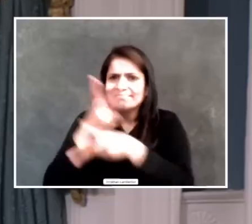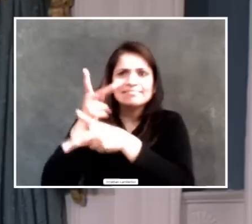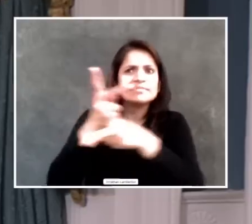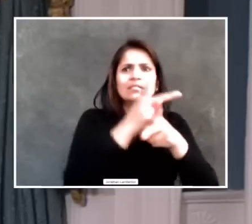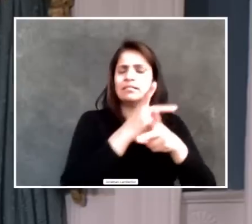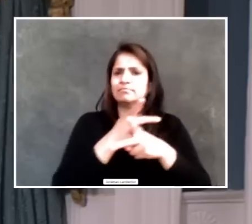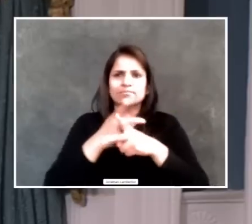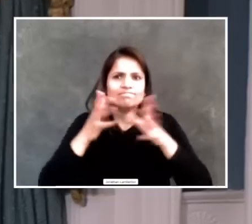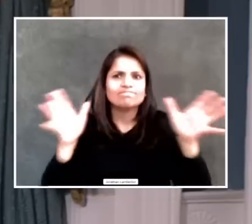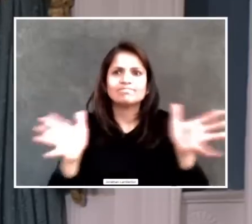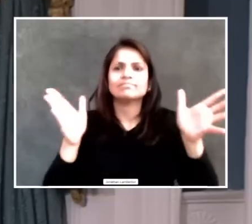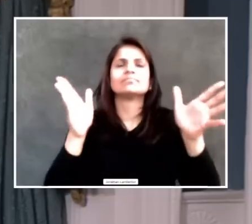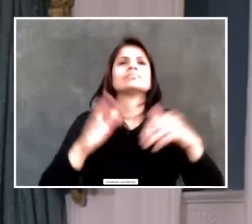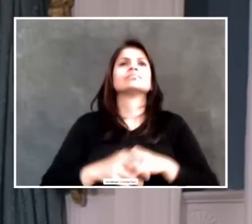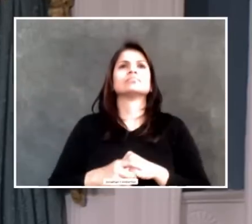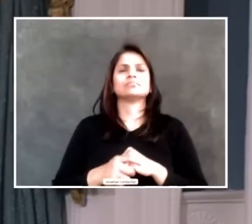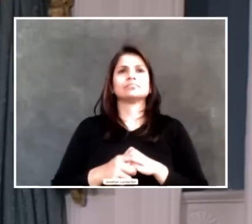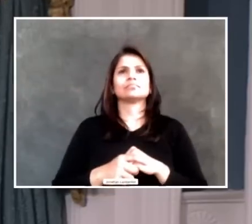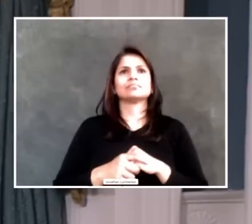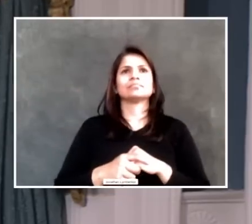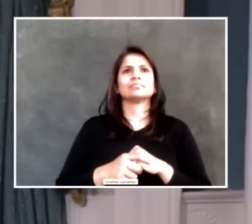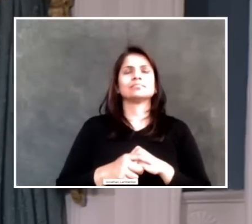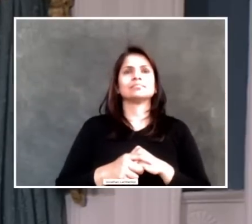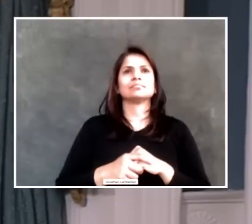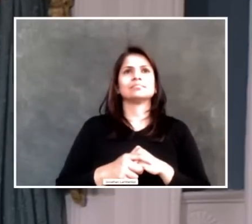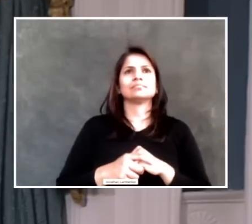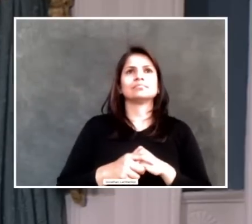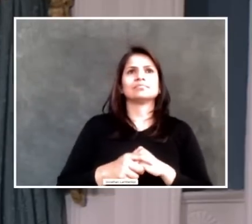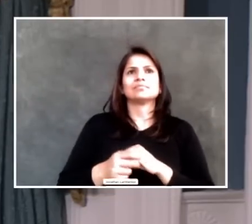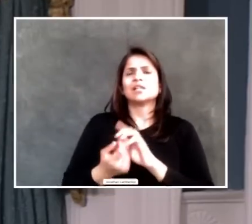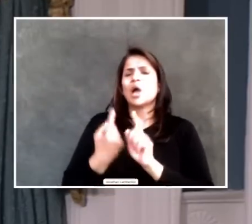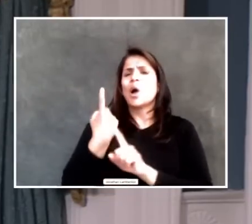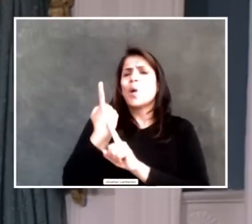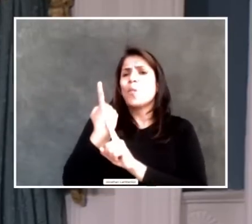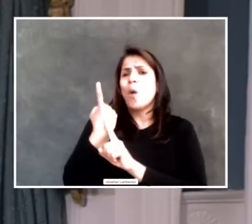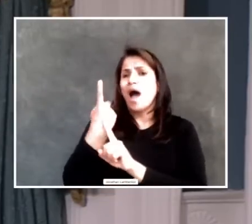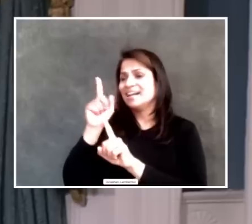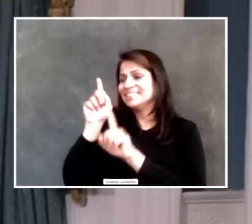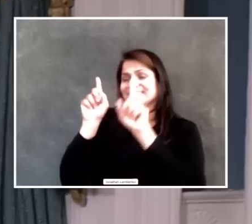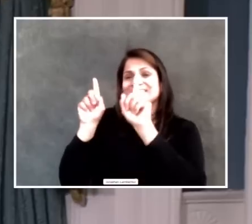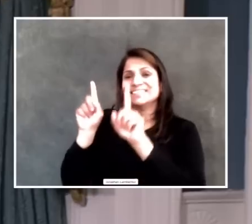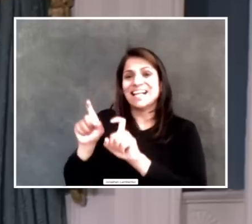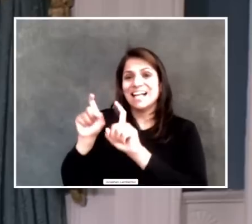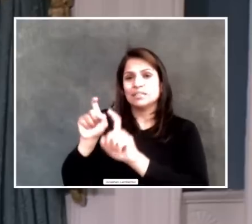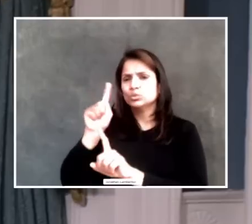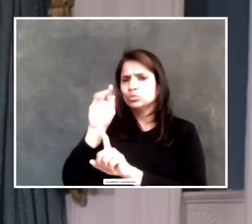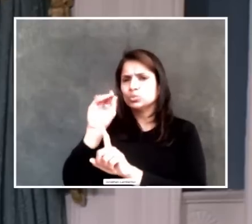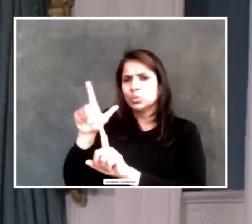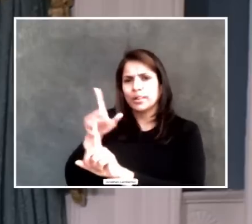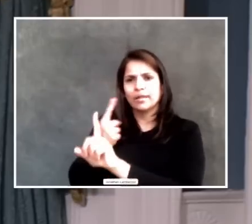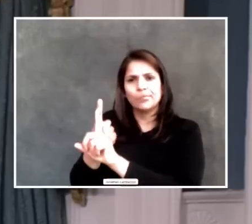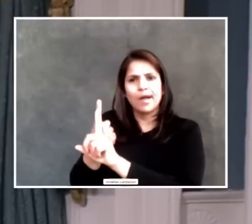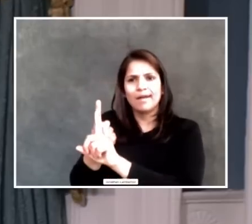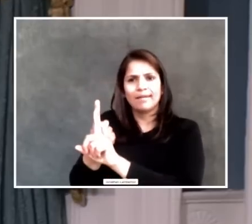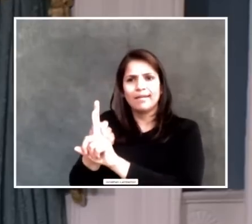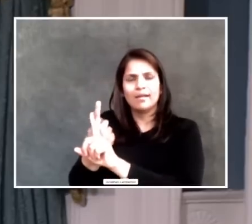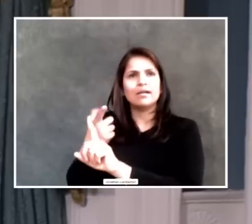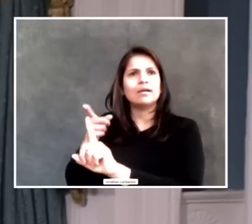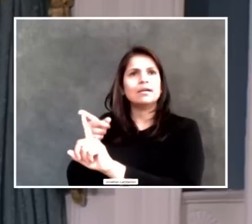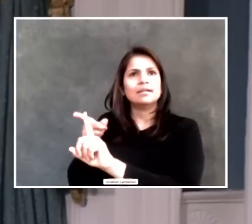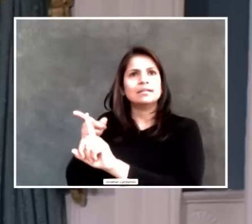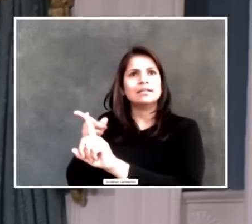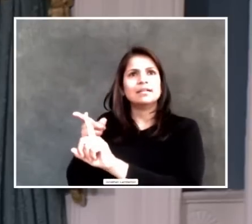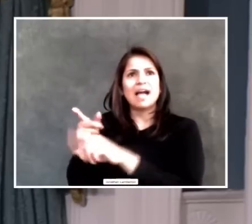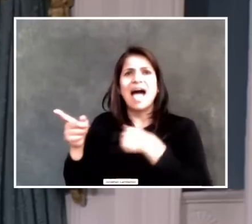sick, make sure they're separated. We need to find people who are exposed, also separate them, but also monitor them carefully so that if they do